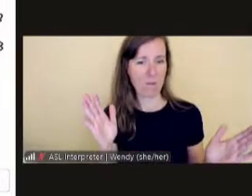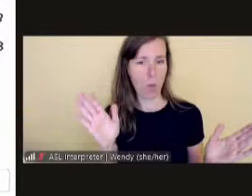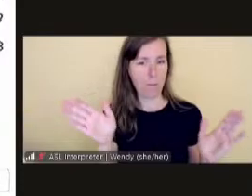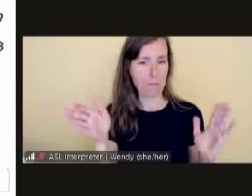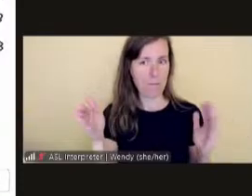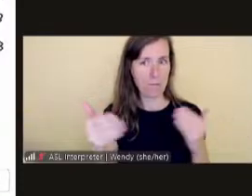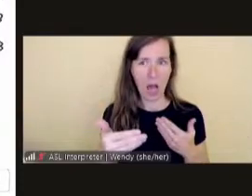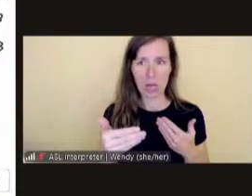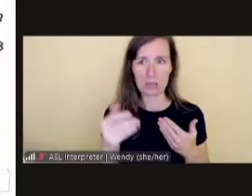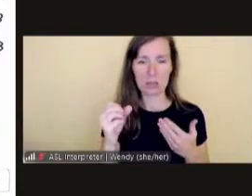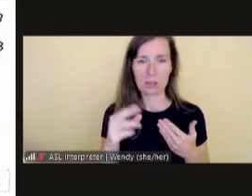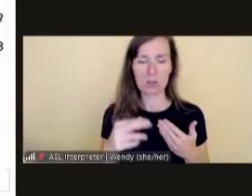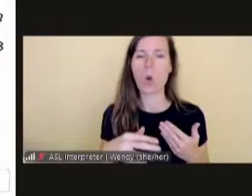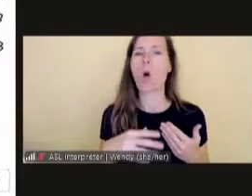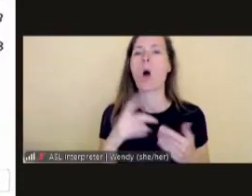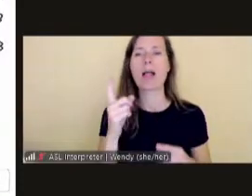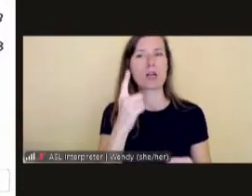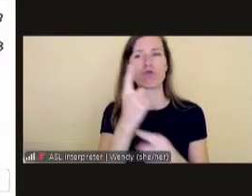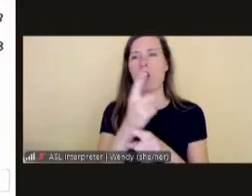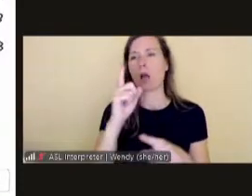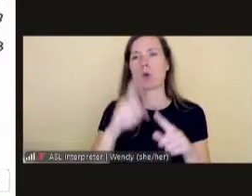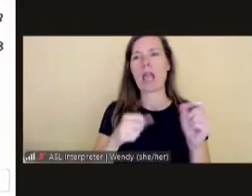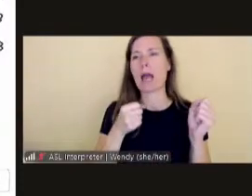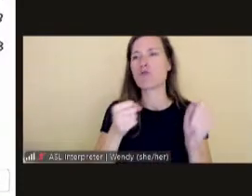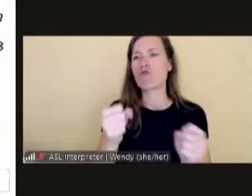cannot drive to the front door.